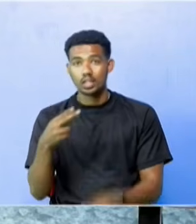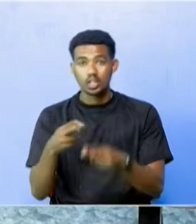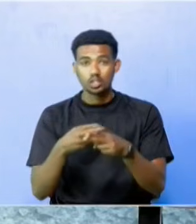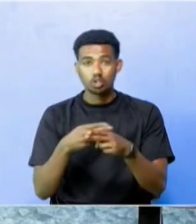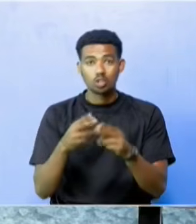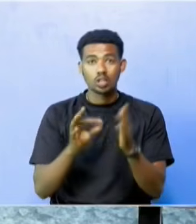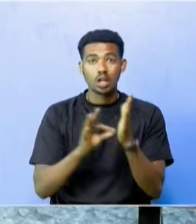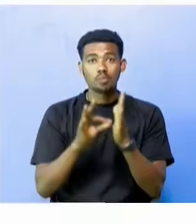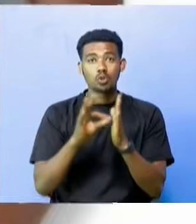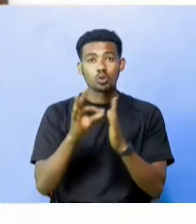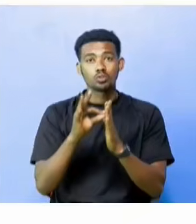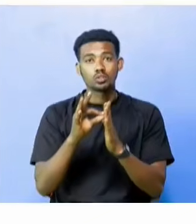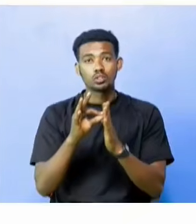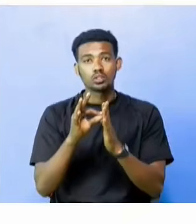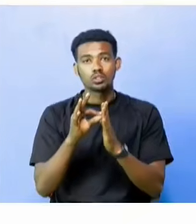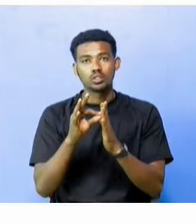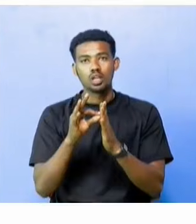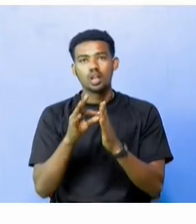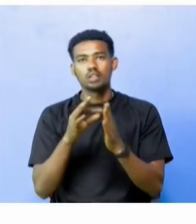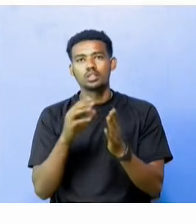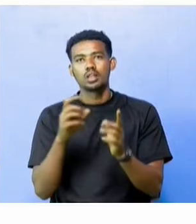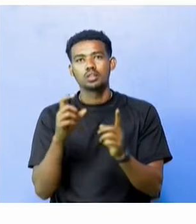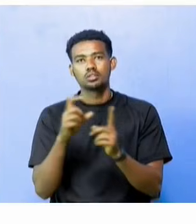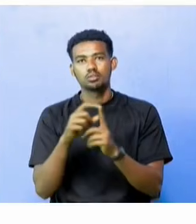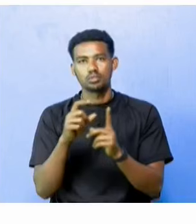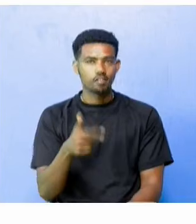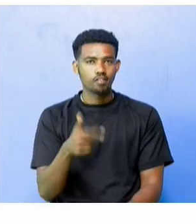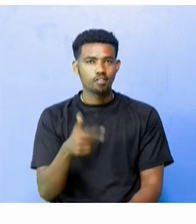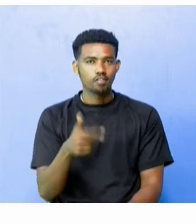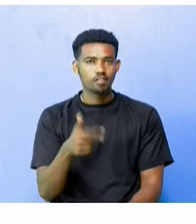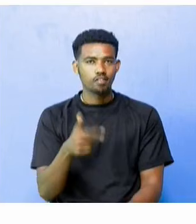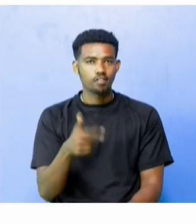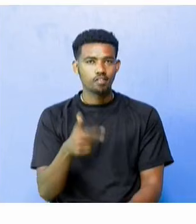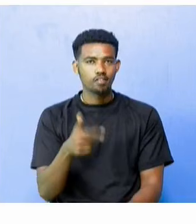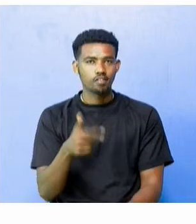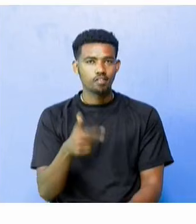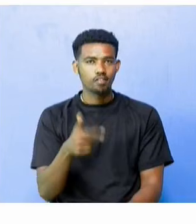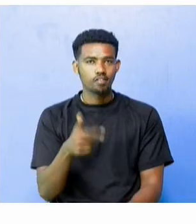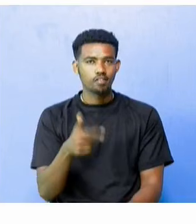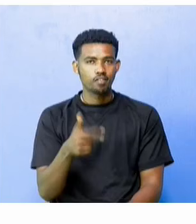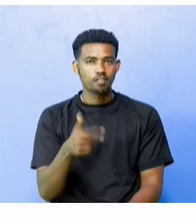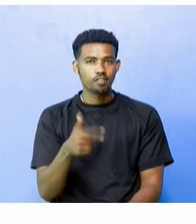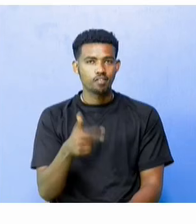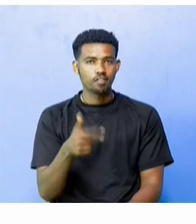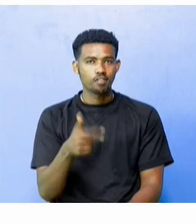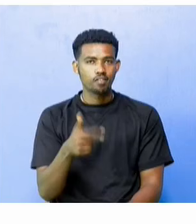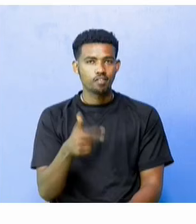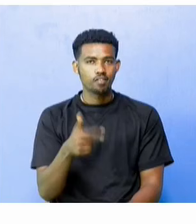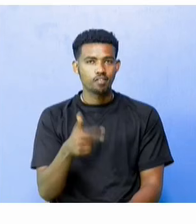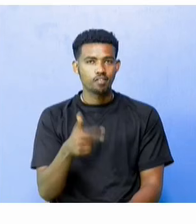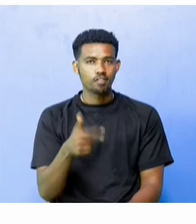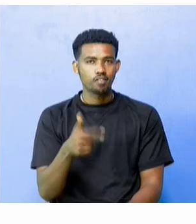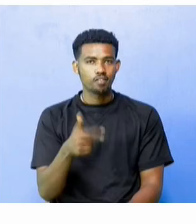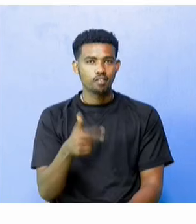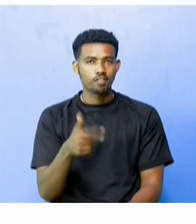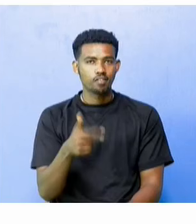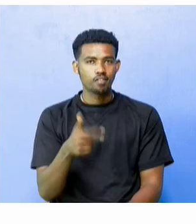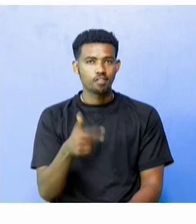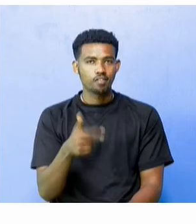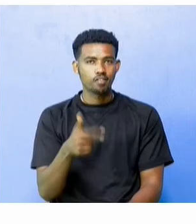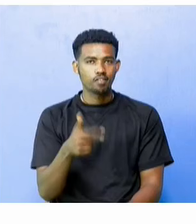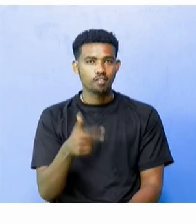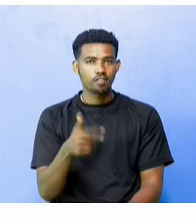counting the syllable, okay? I am talking about the syllable. Okay, like example,